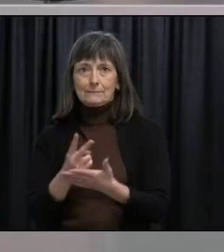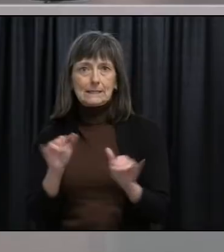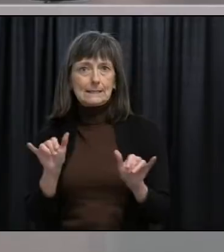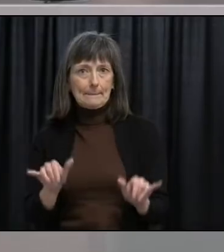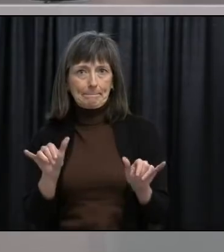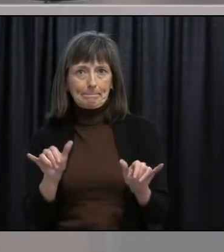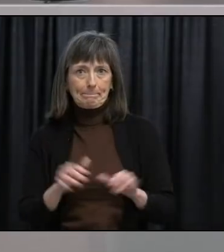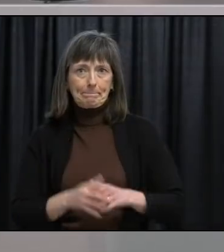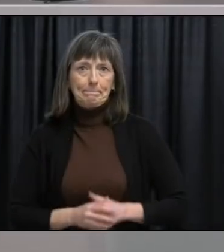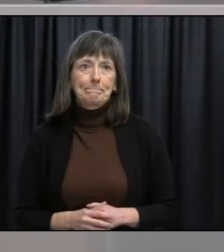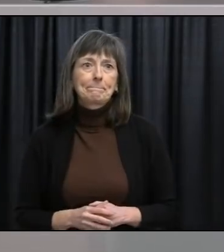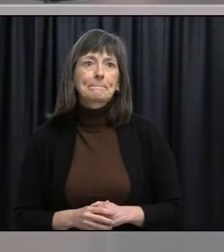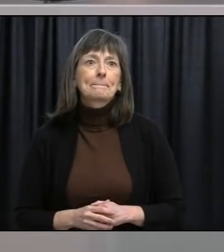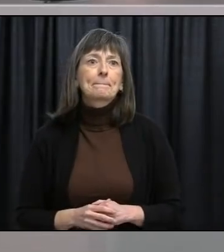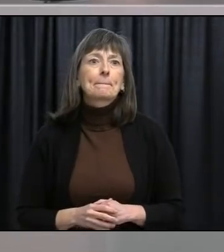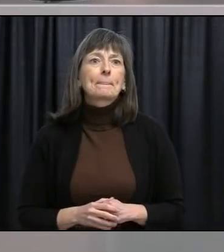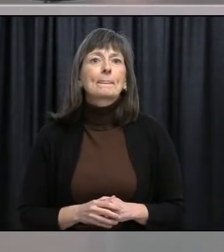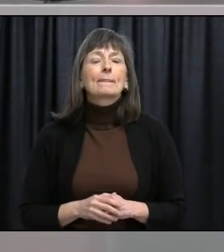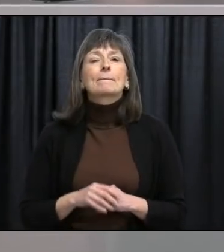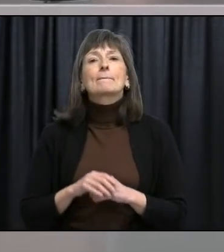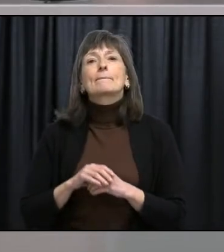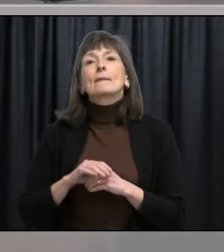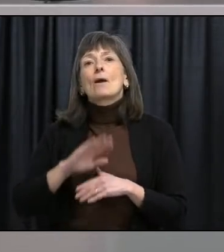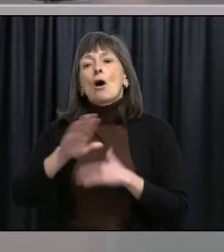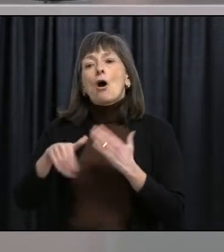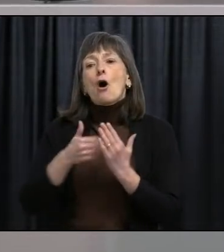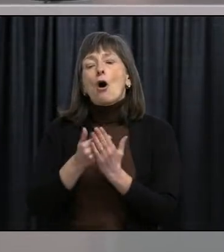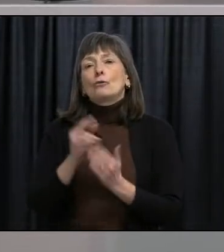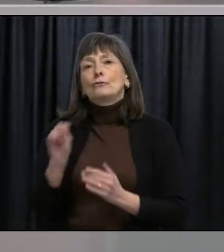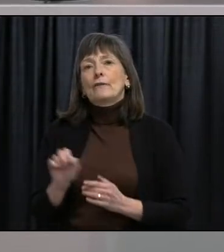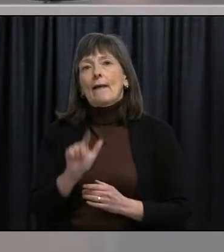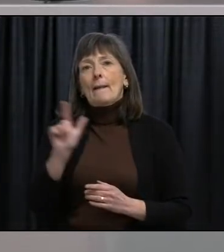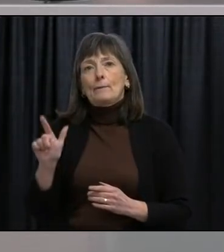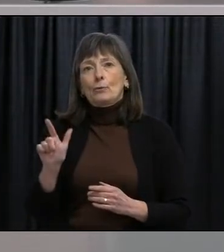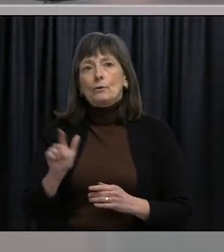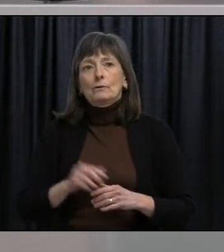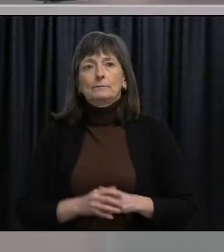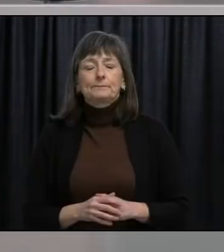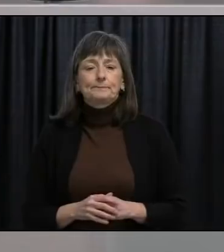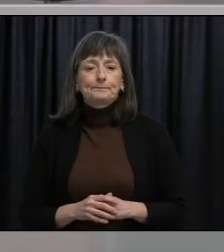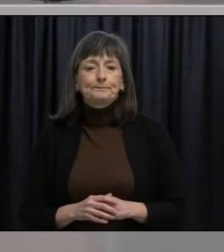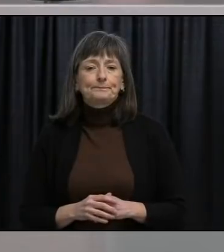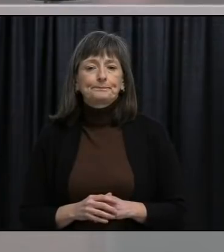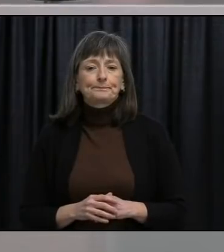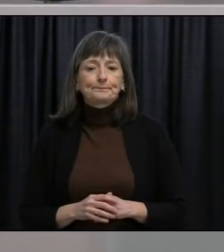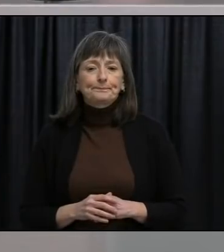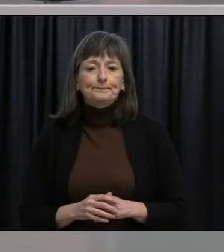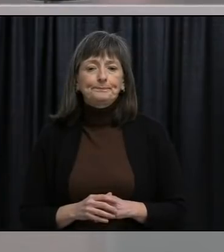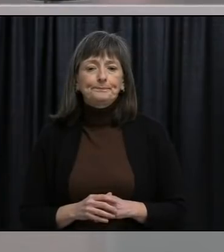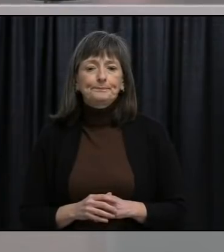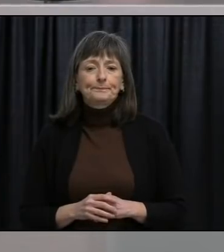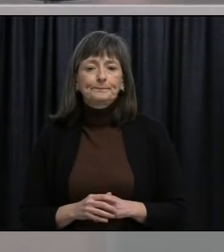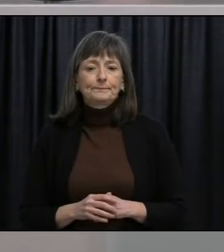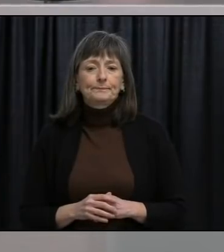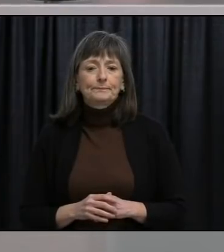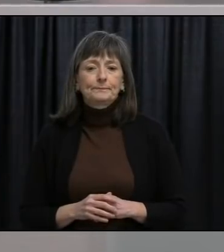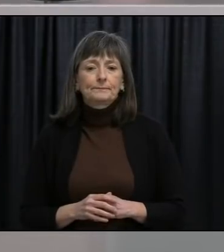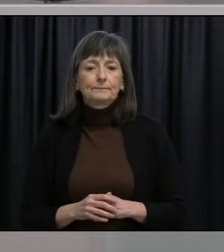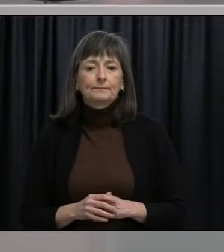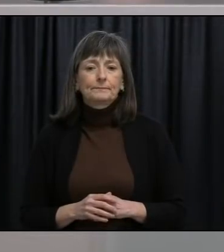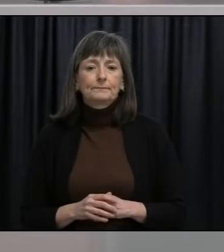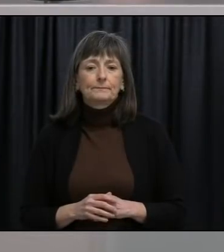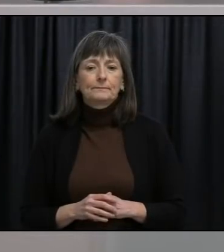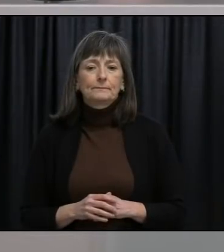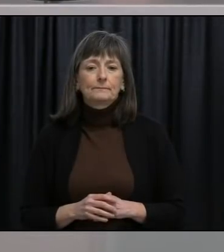Our next questions are from Courtney Zwicker with All Newfoundland Labrador. Please go ahead. Thank you. I was wondering if